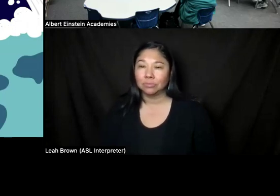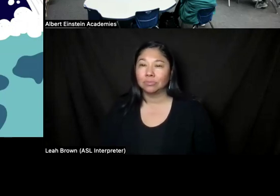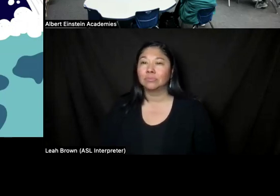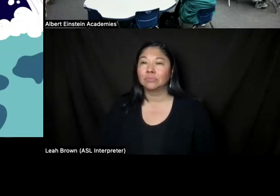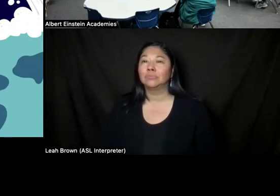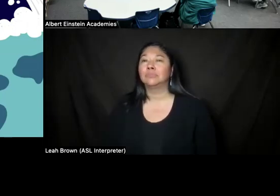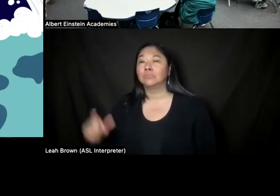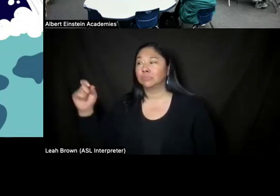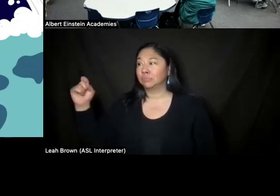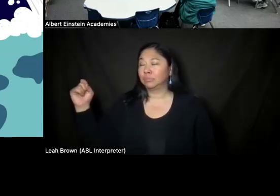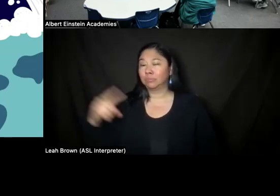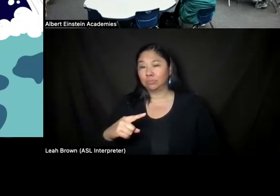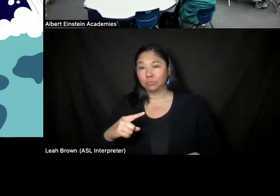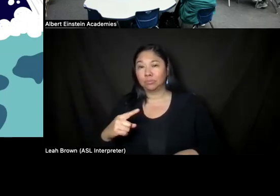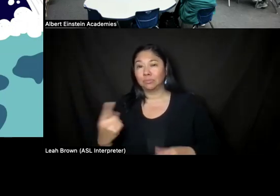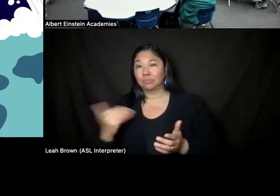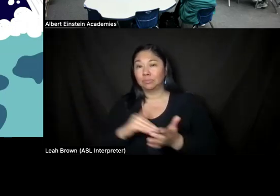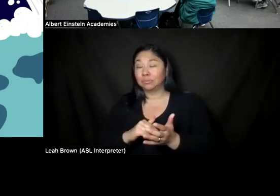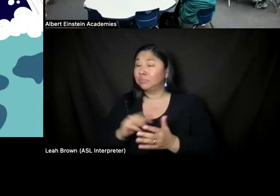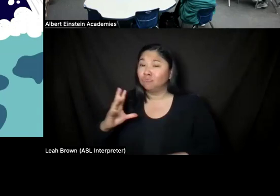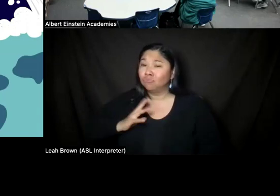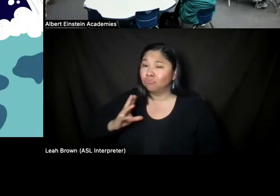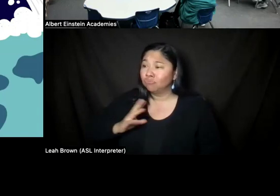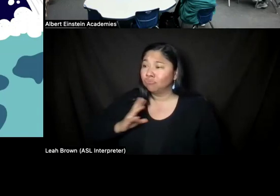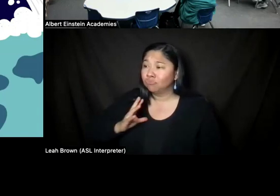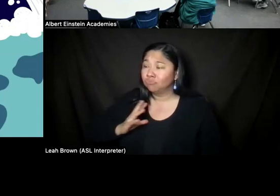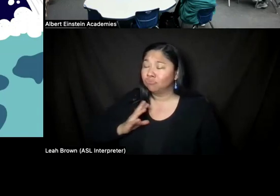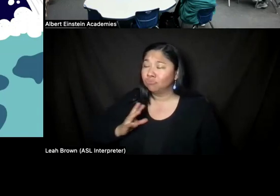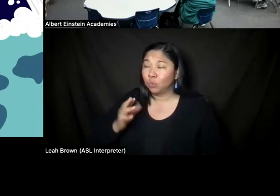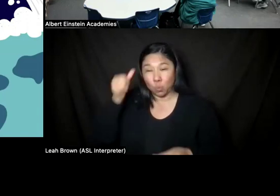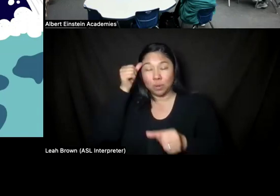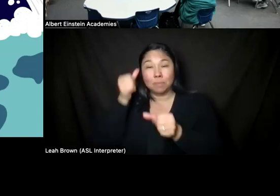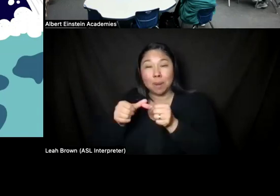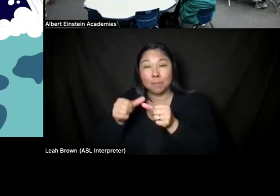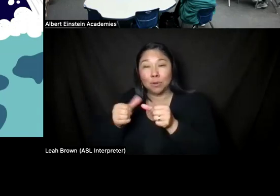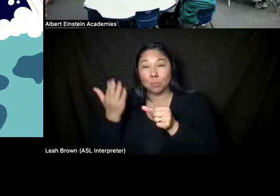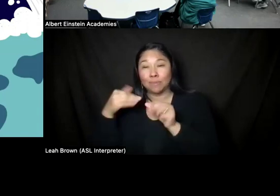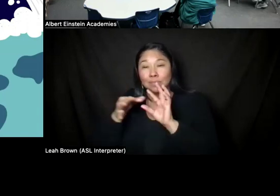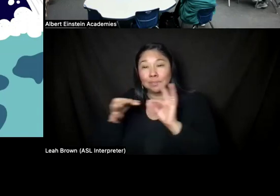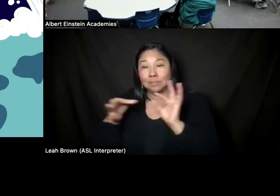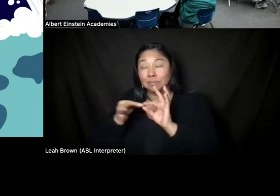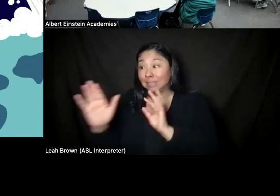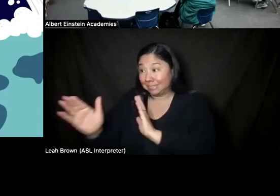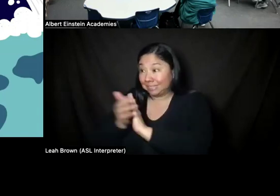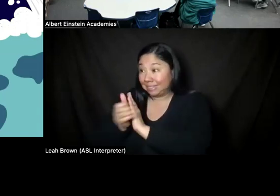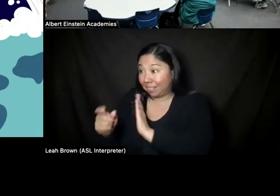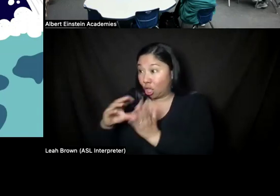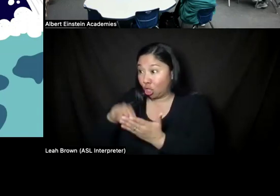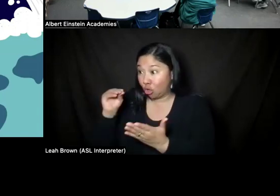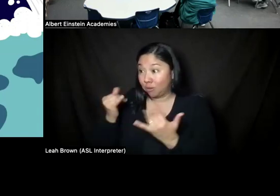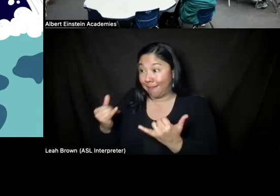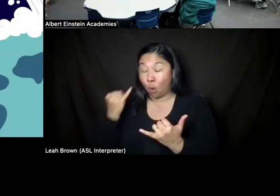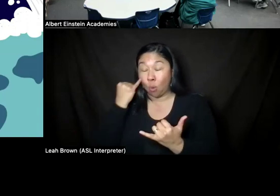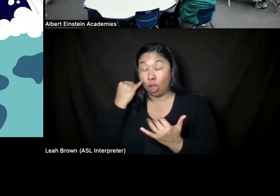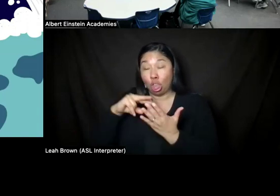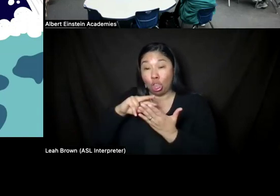correcto. yeah, but that's okay. Yeah. Because remember what I said earlier, the skills that he learns, if he's learning to read in Spanish,